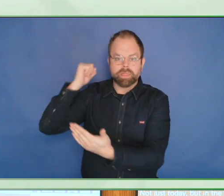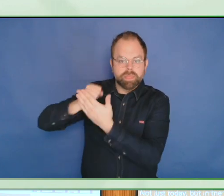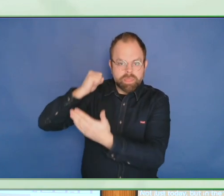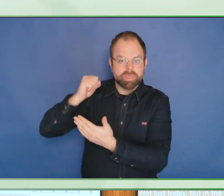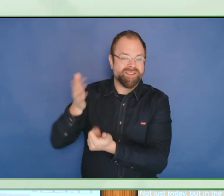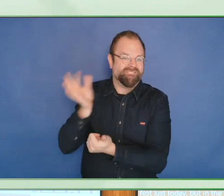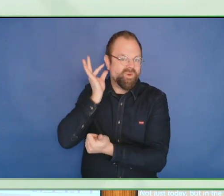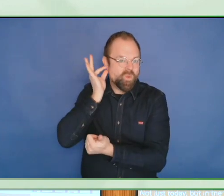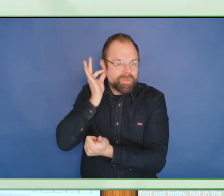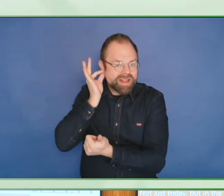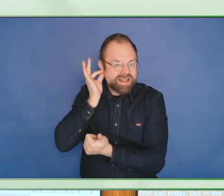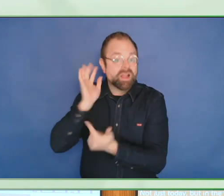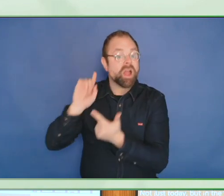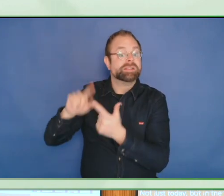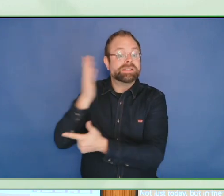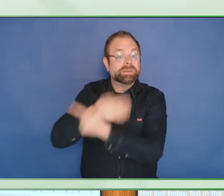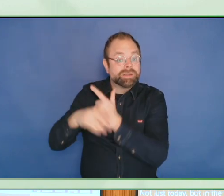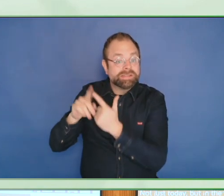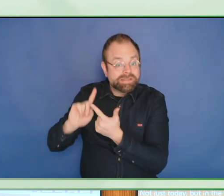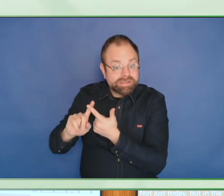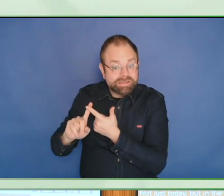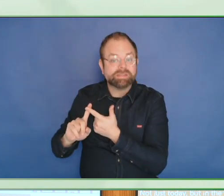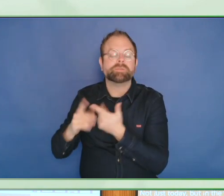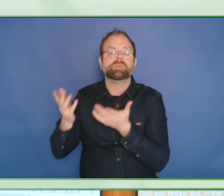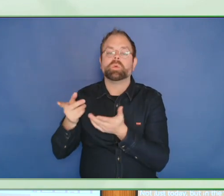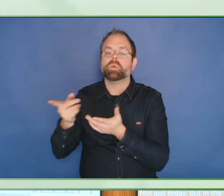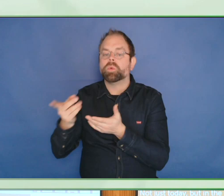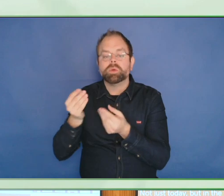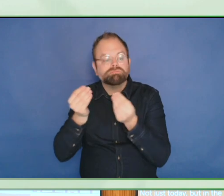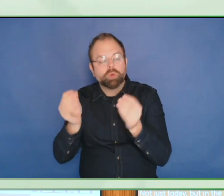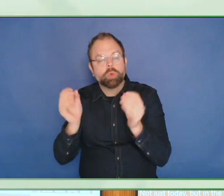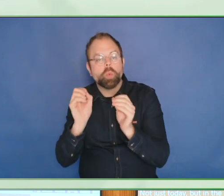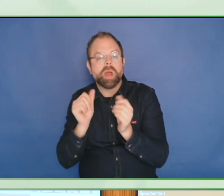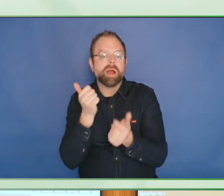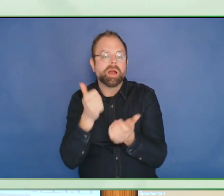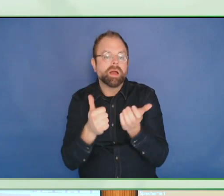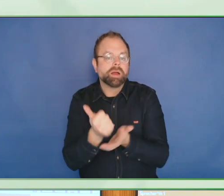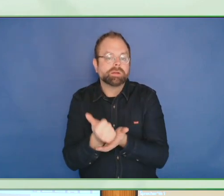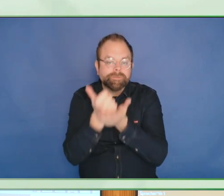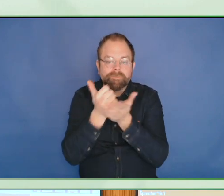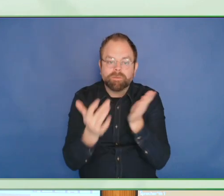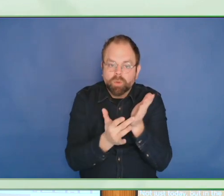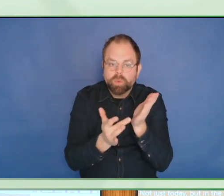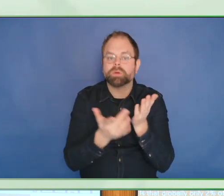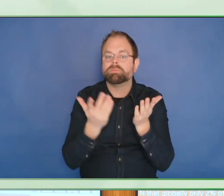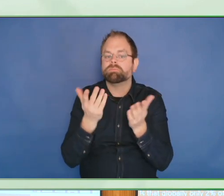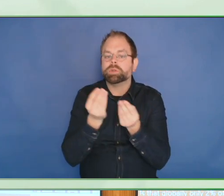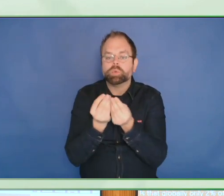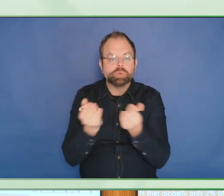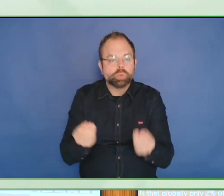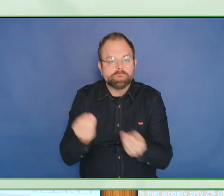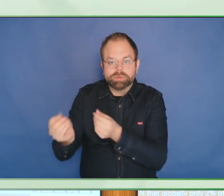globally, only 2% of funding is dedicated to disabilities. Philanthropic funding is dedicated to